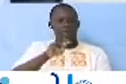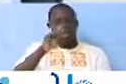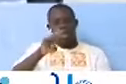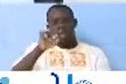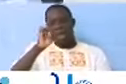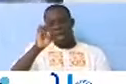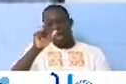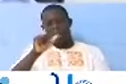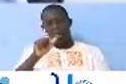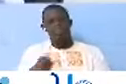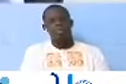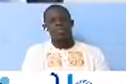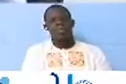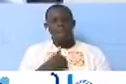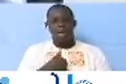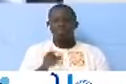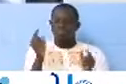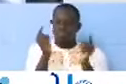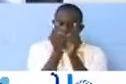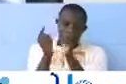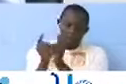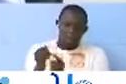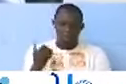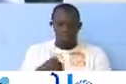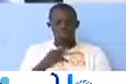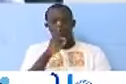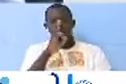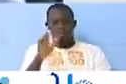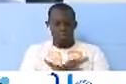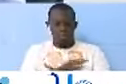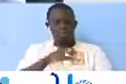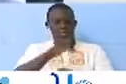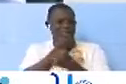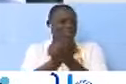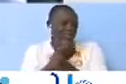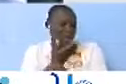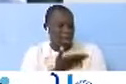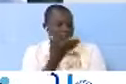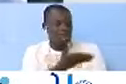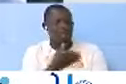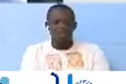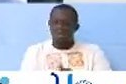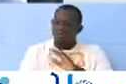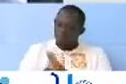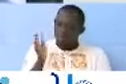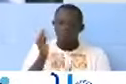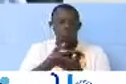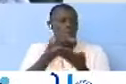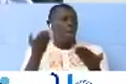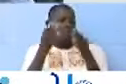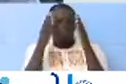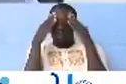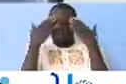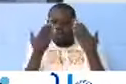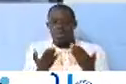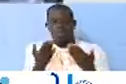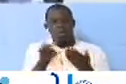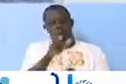to the NIA, I found people that were detained here, but I used to just pass them because I did not know